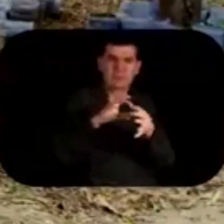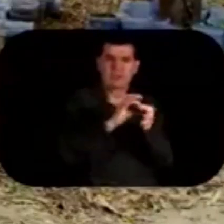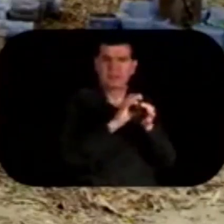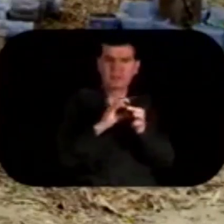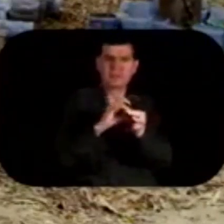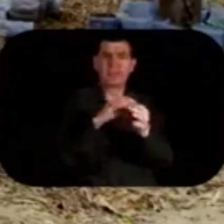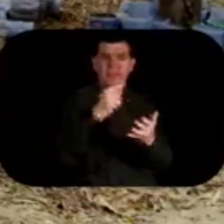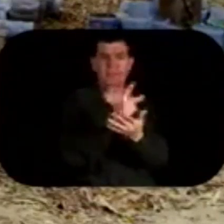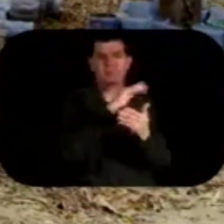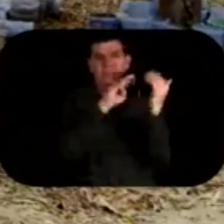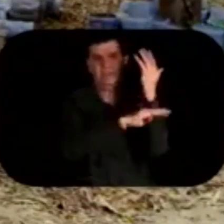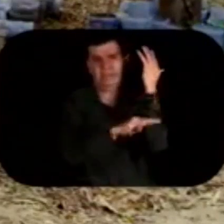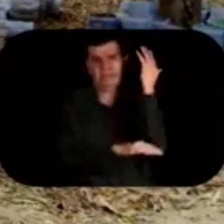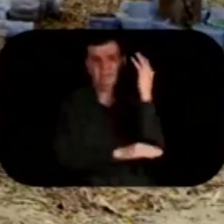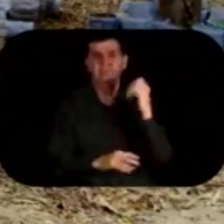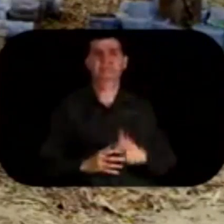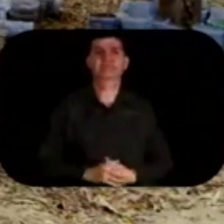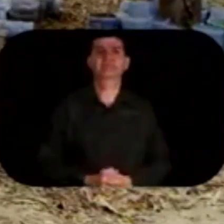solidarity